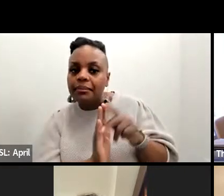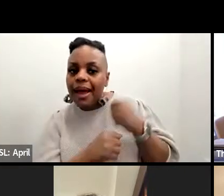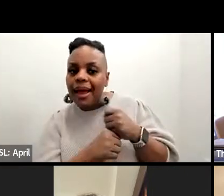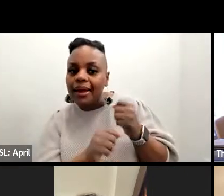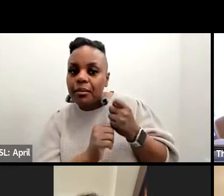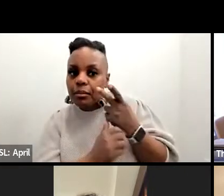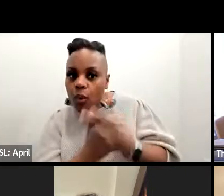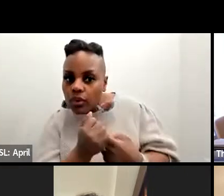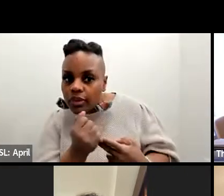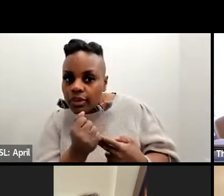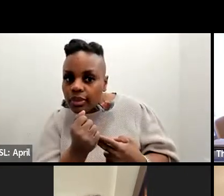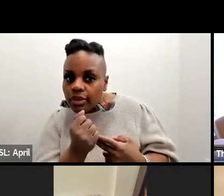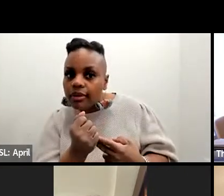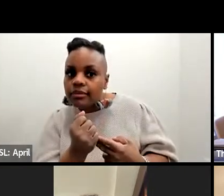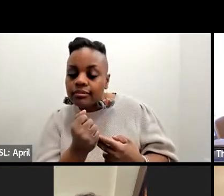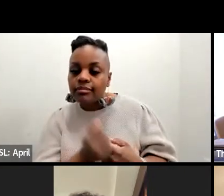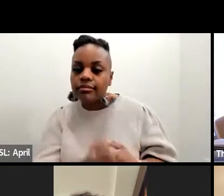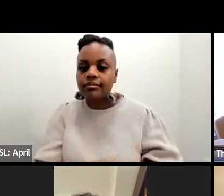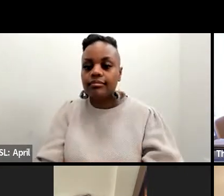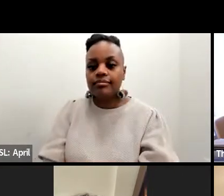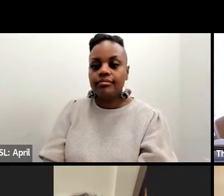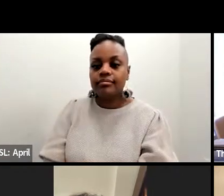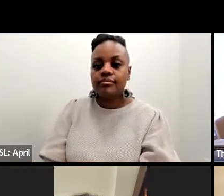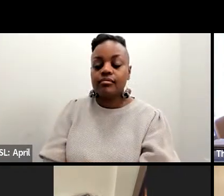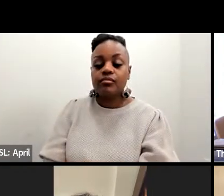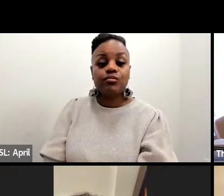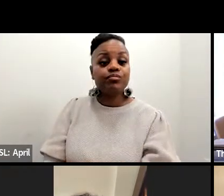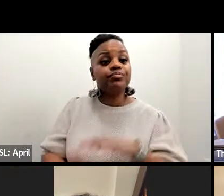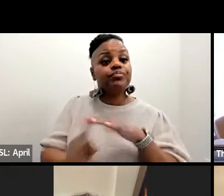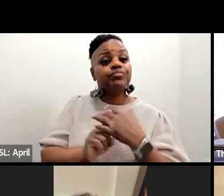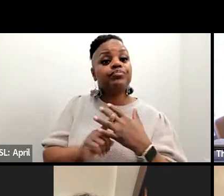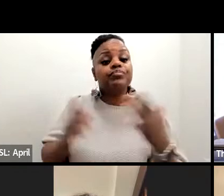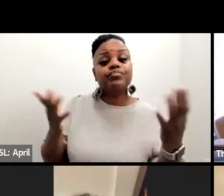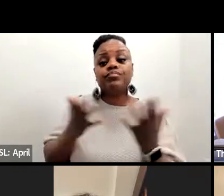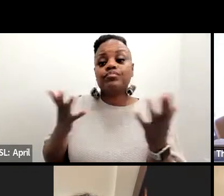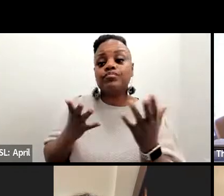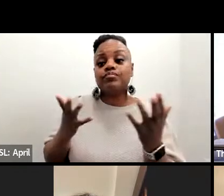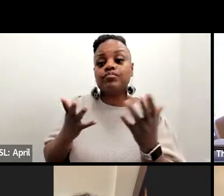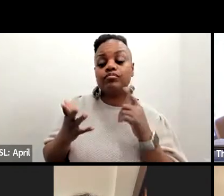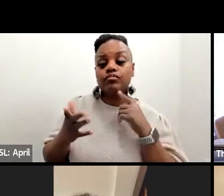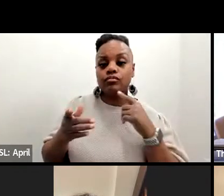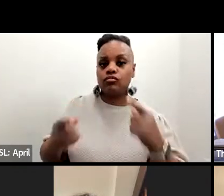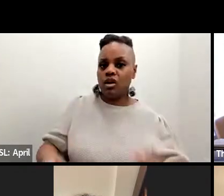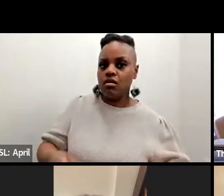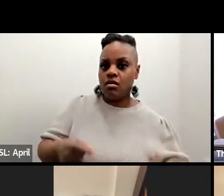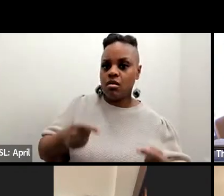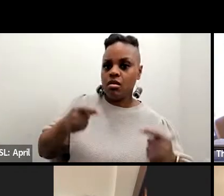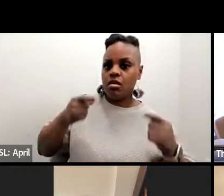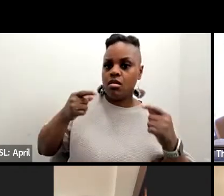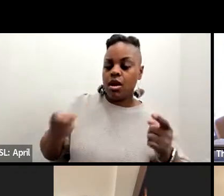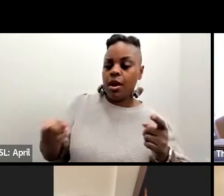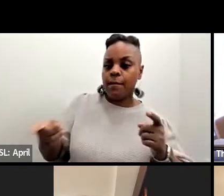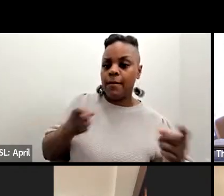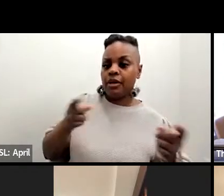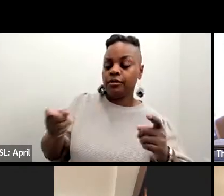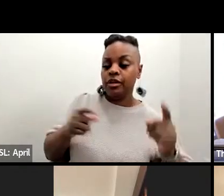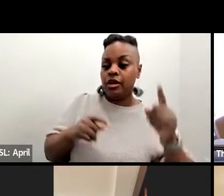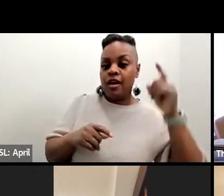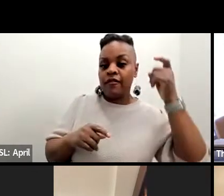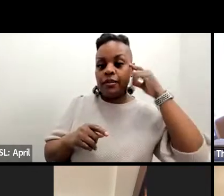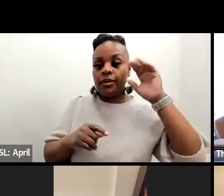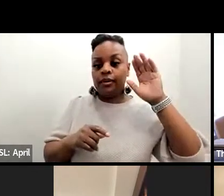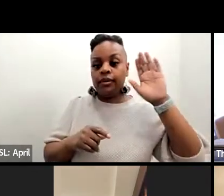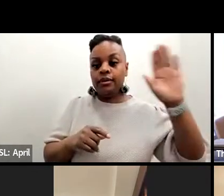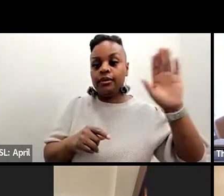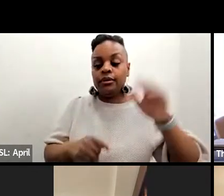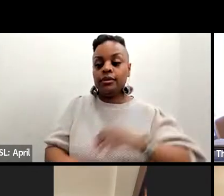kind of organization to govern and to do so quickly. I think it puts into context this